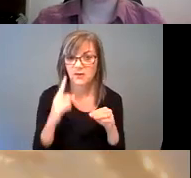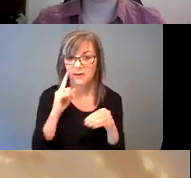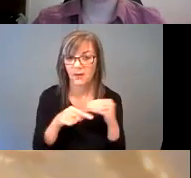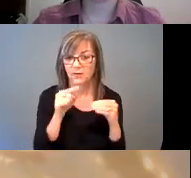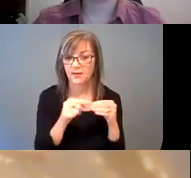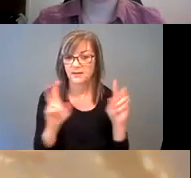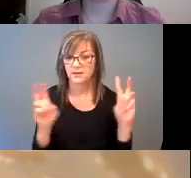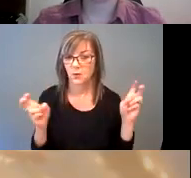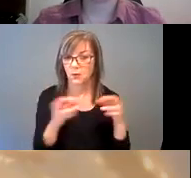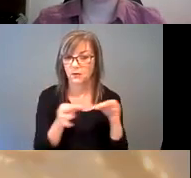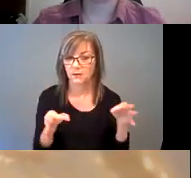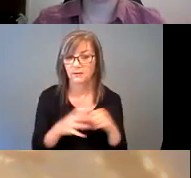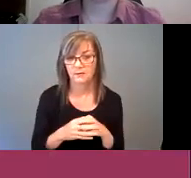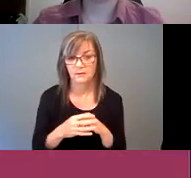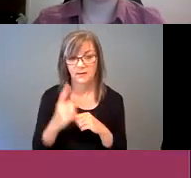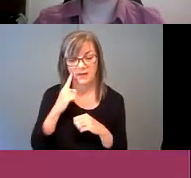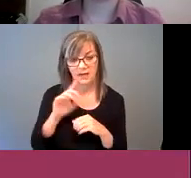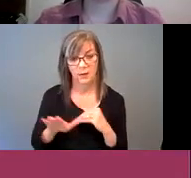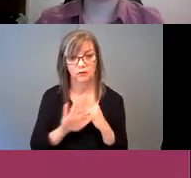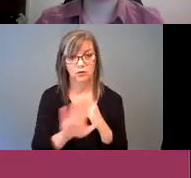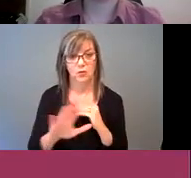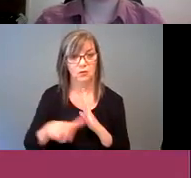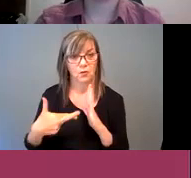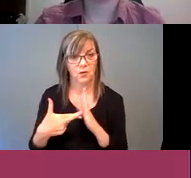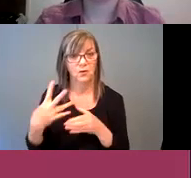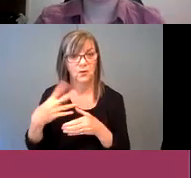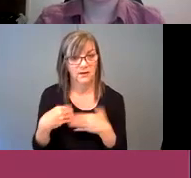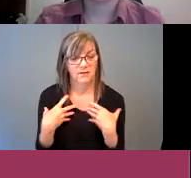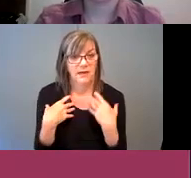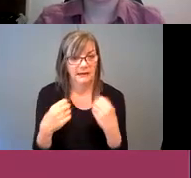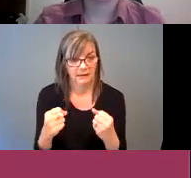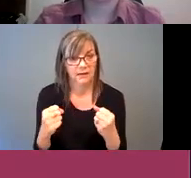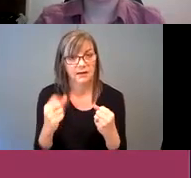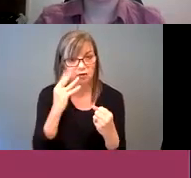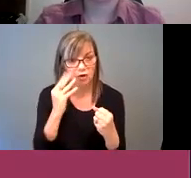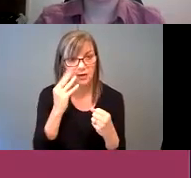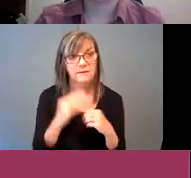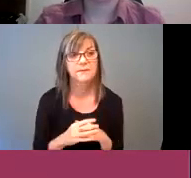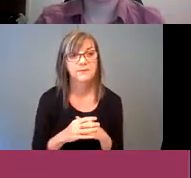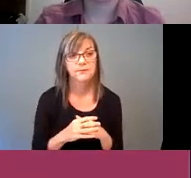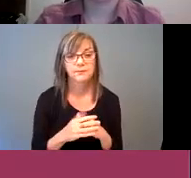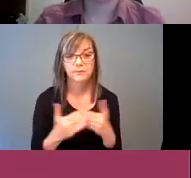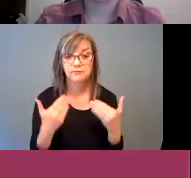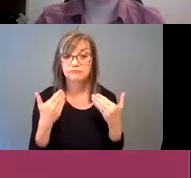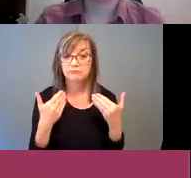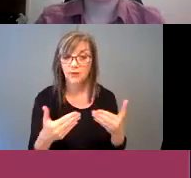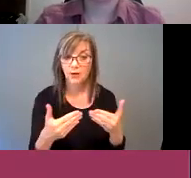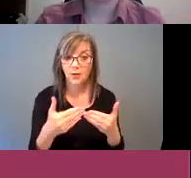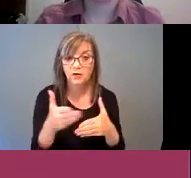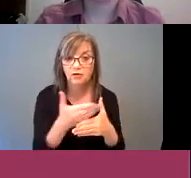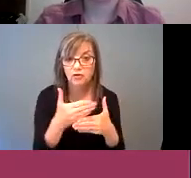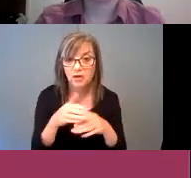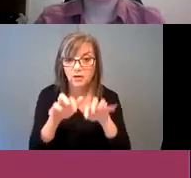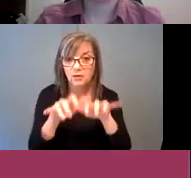your role in someone's healing journey. So a prompt, again, you can share in the chat, or you can kind of just think about this to